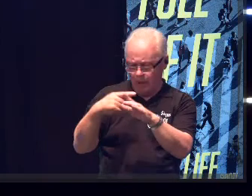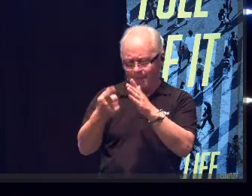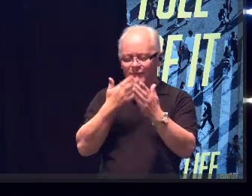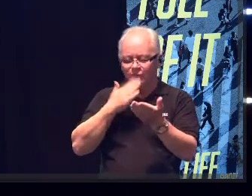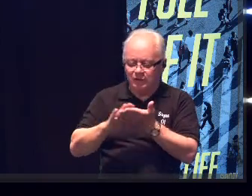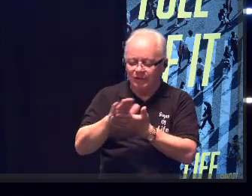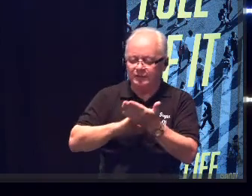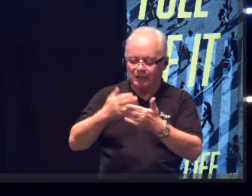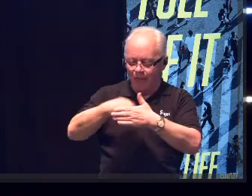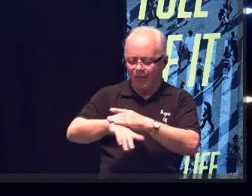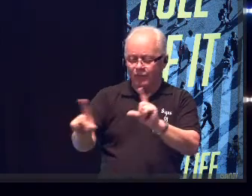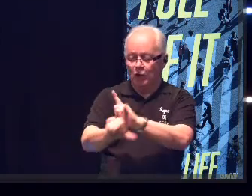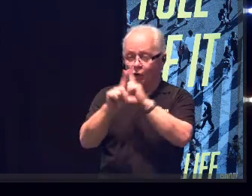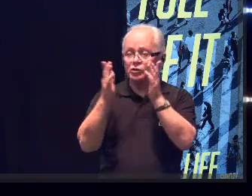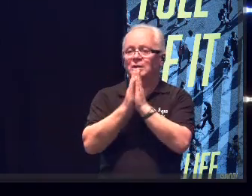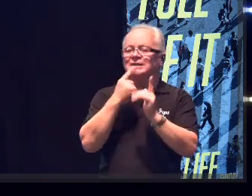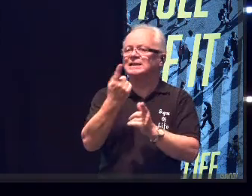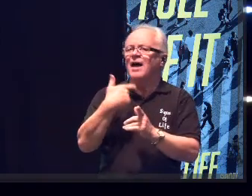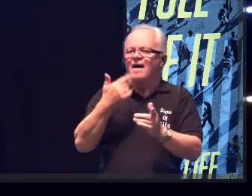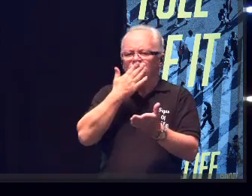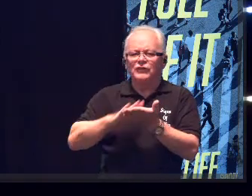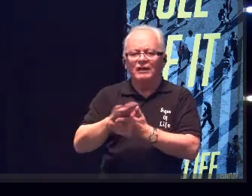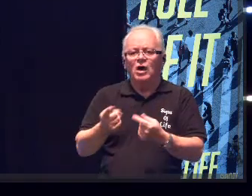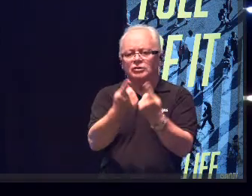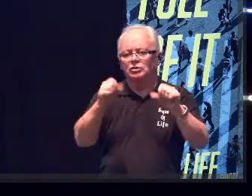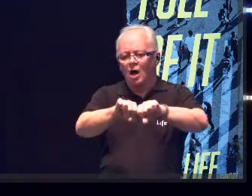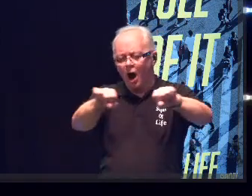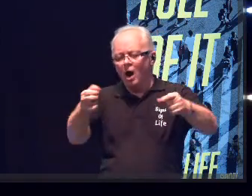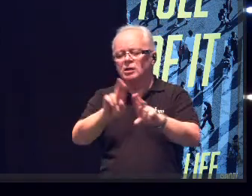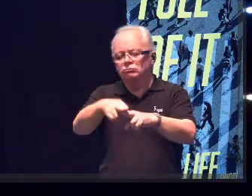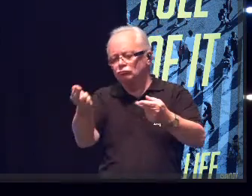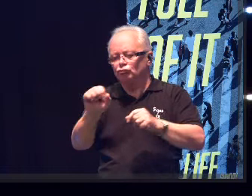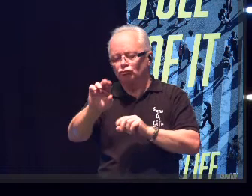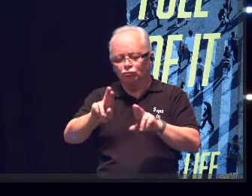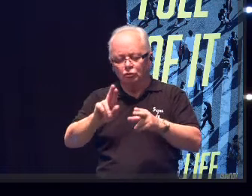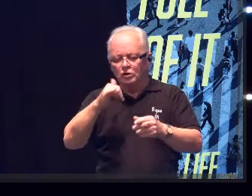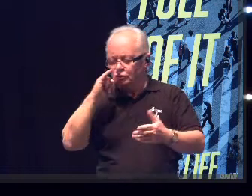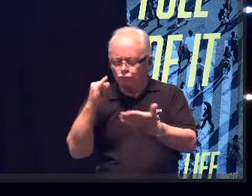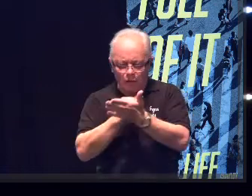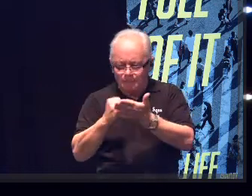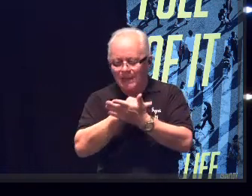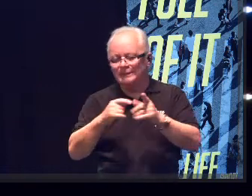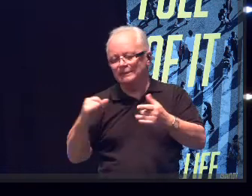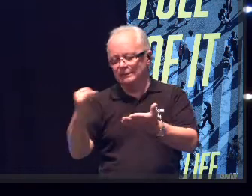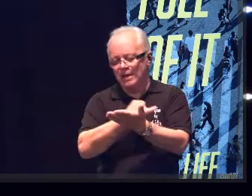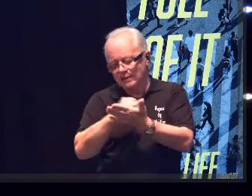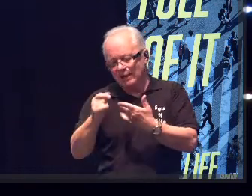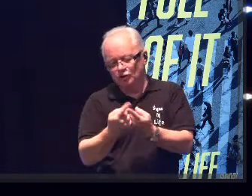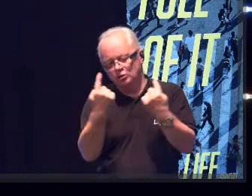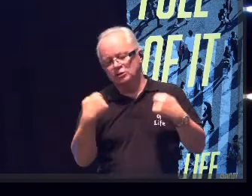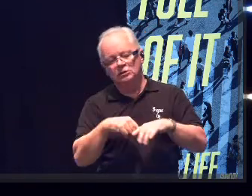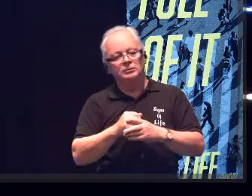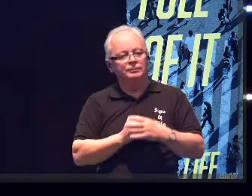the Lord's Prayer, he said, "And forgive us our trespasses as we forgive those who trespass against